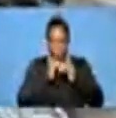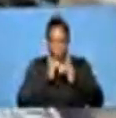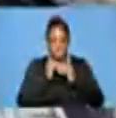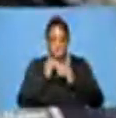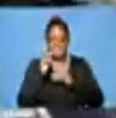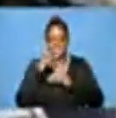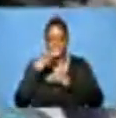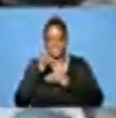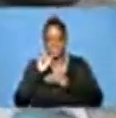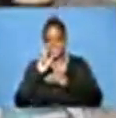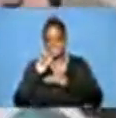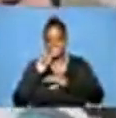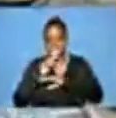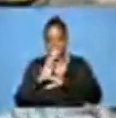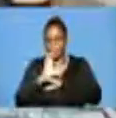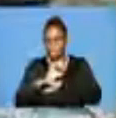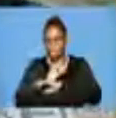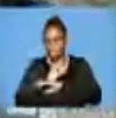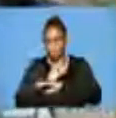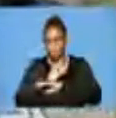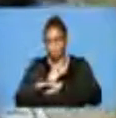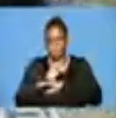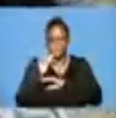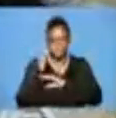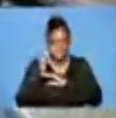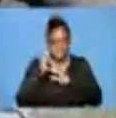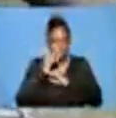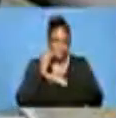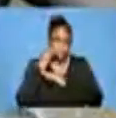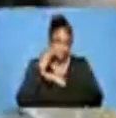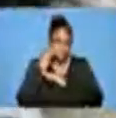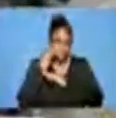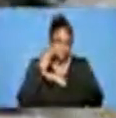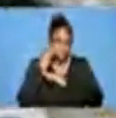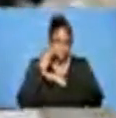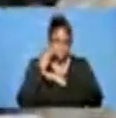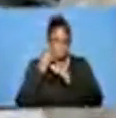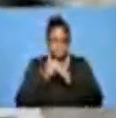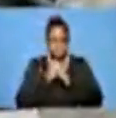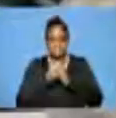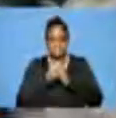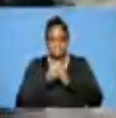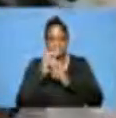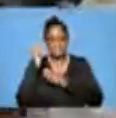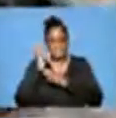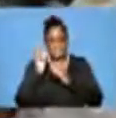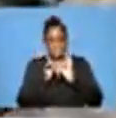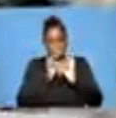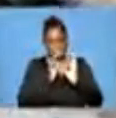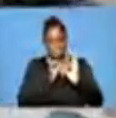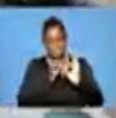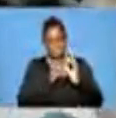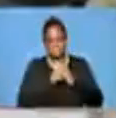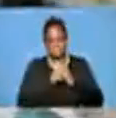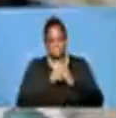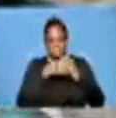think on Abaco, there were some 10 homes that be various stages of repairs. And moving into phase two,